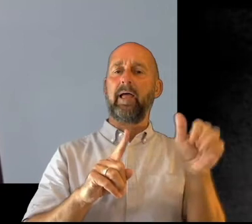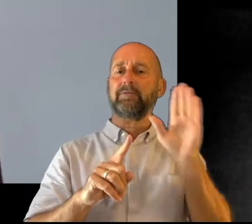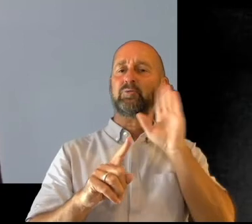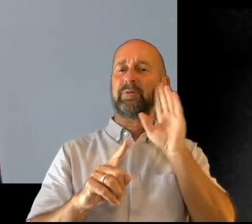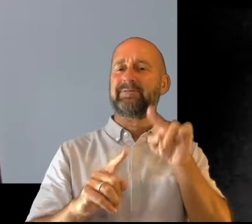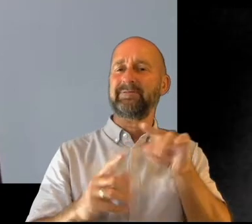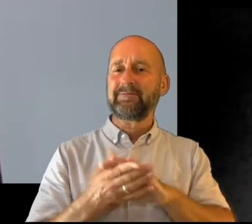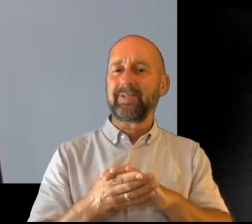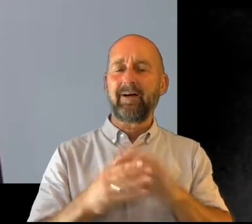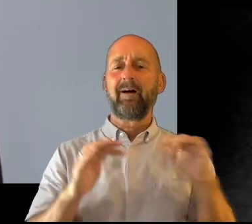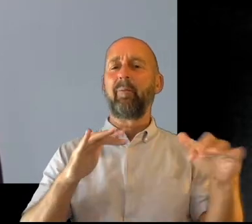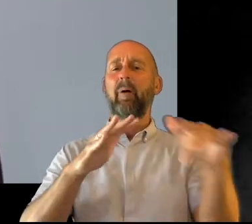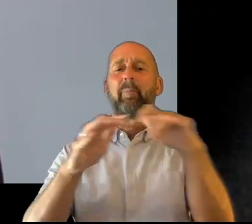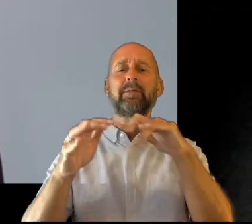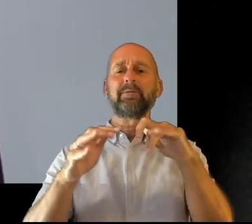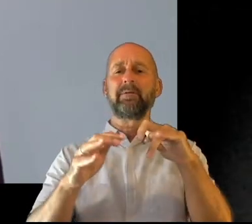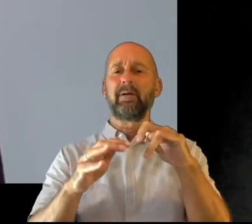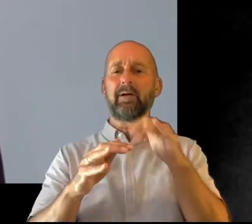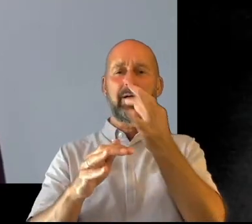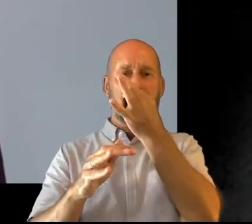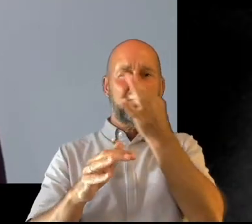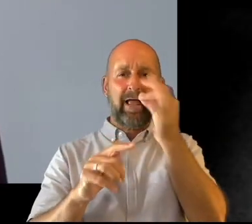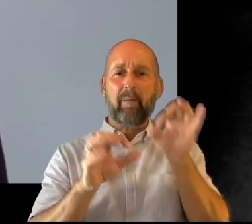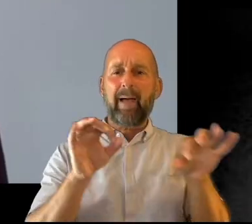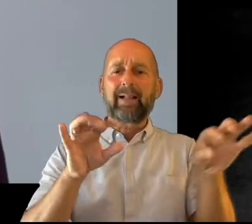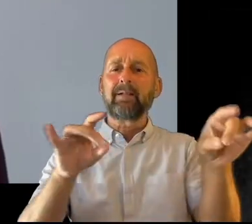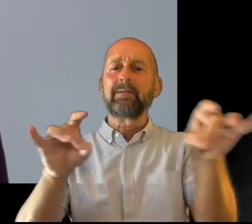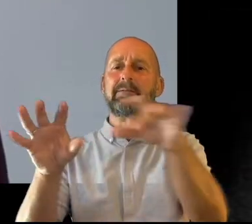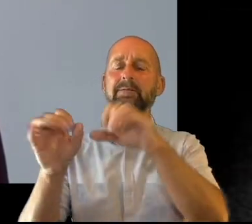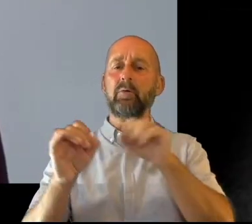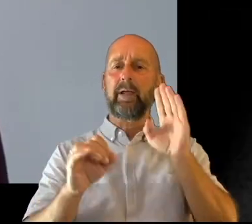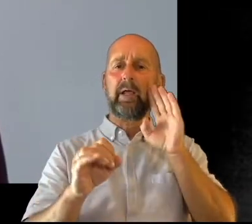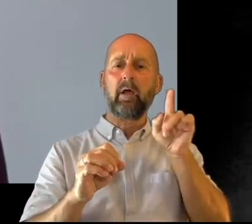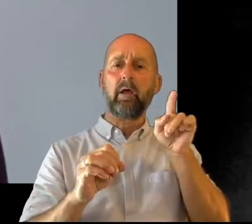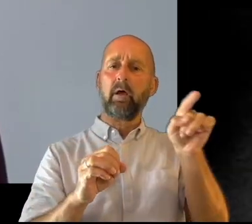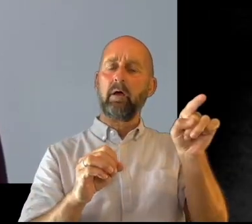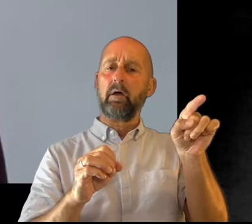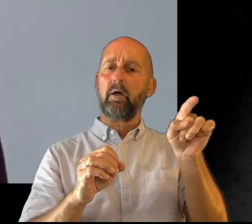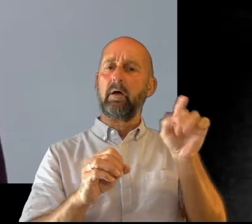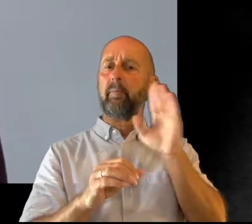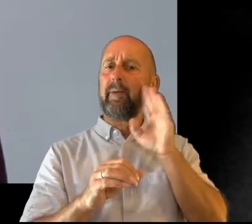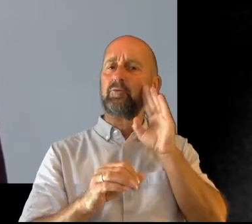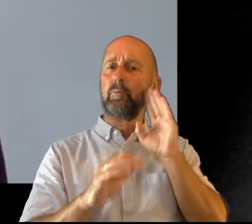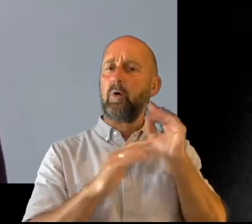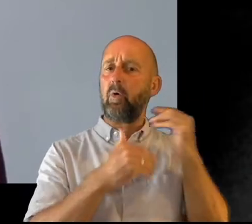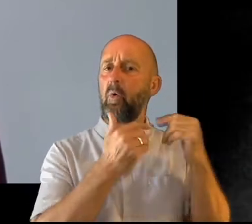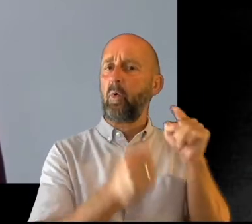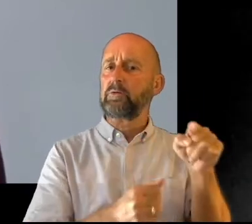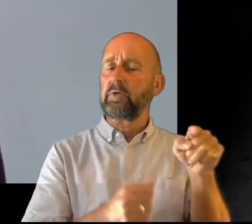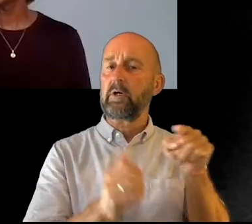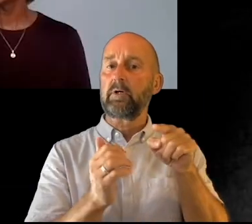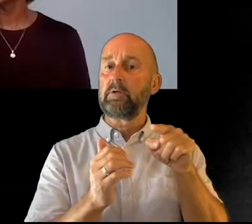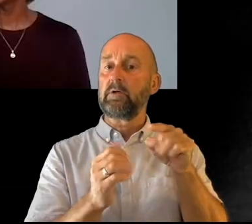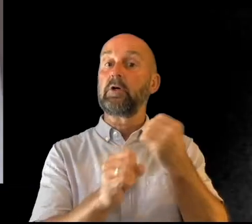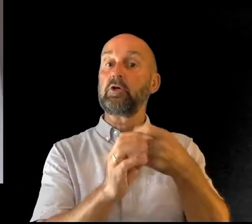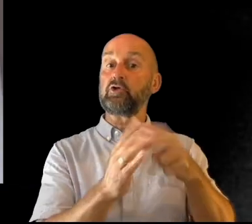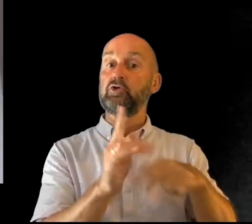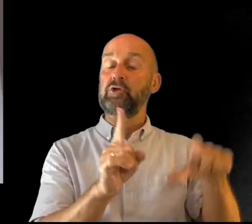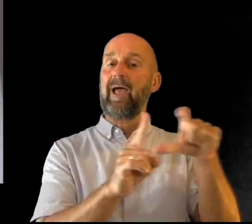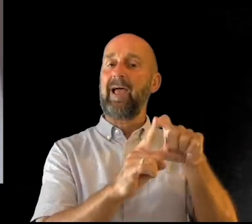in bubbles with petals scattered around. We hear a rustling noise coming through from her bedroom. Jed,